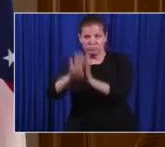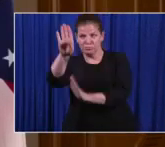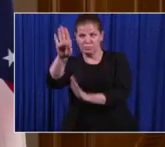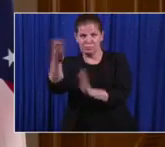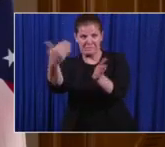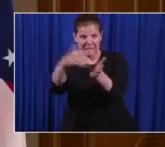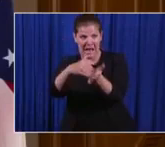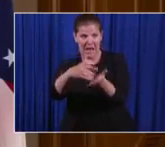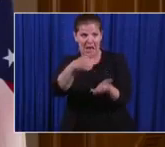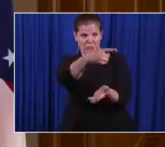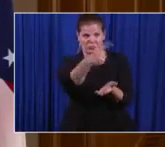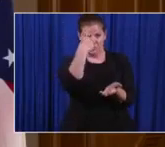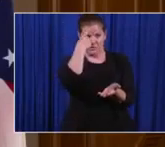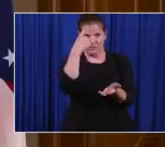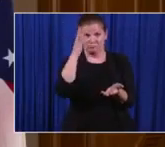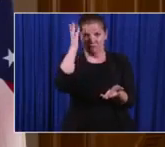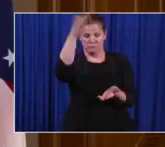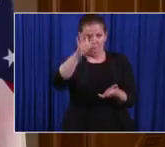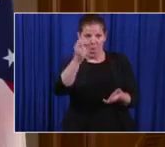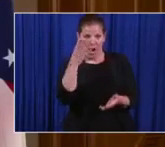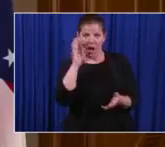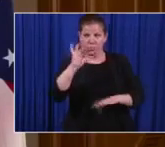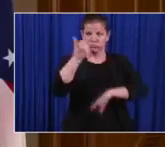just moving in a different direction at this point?